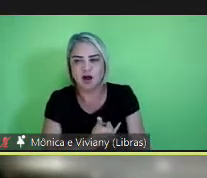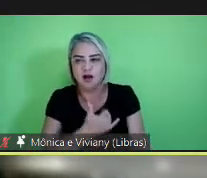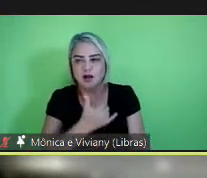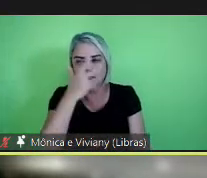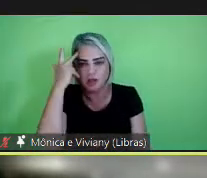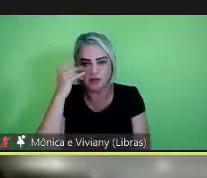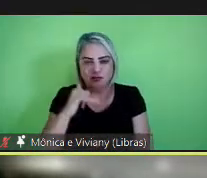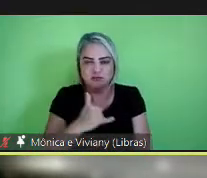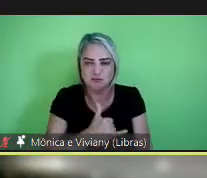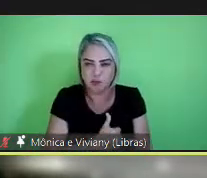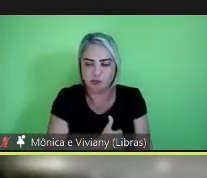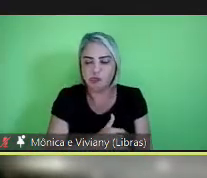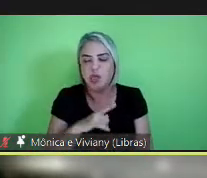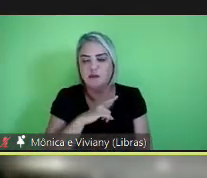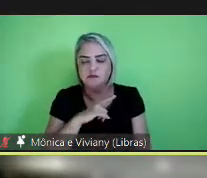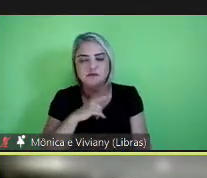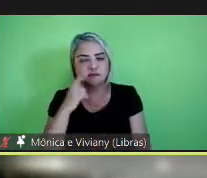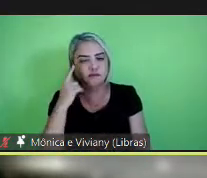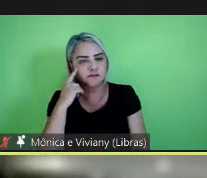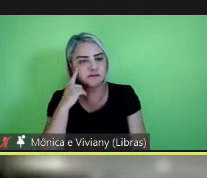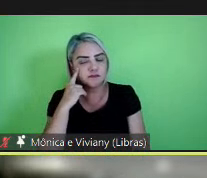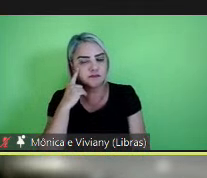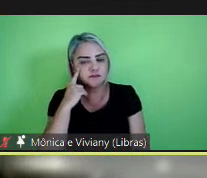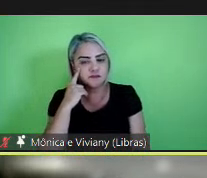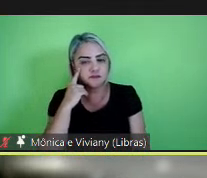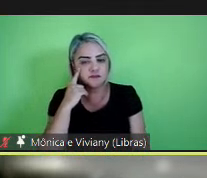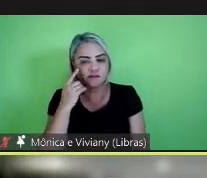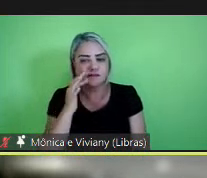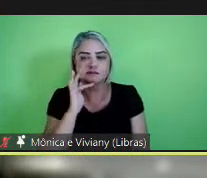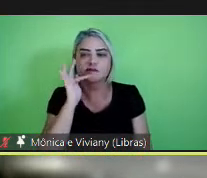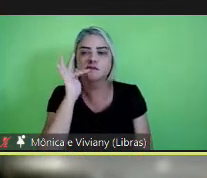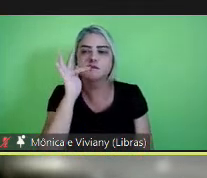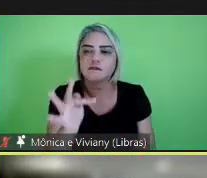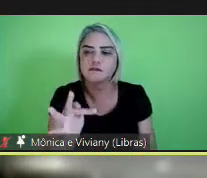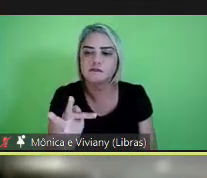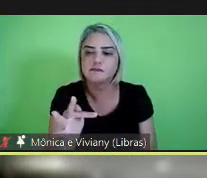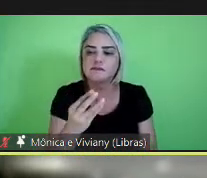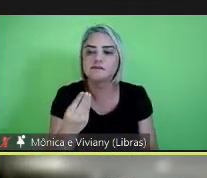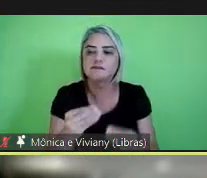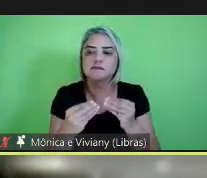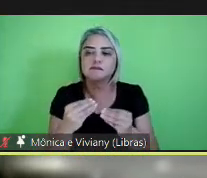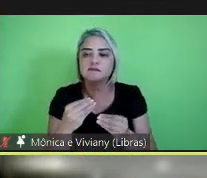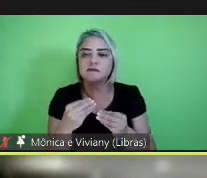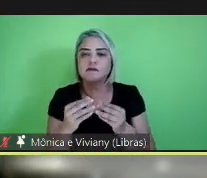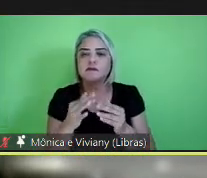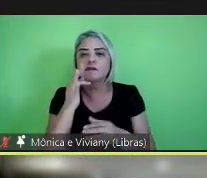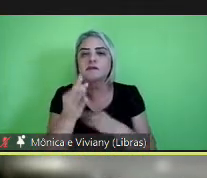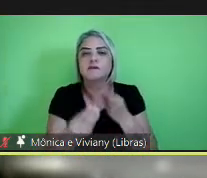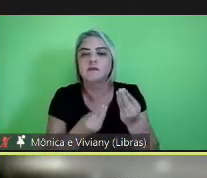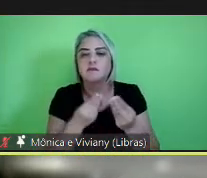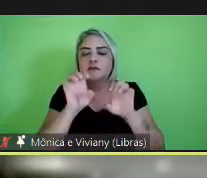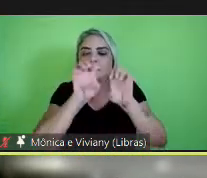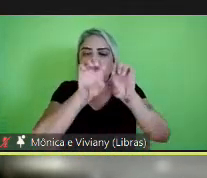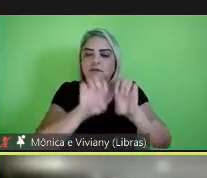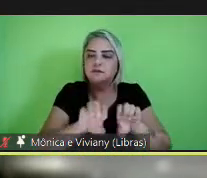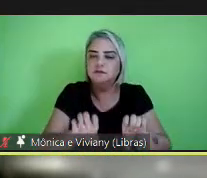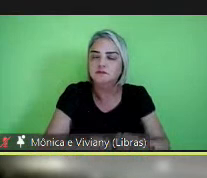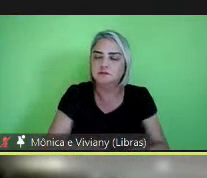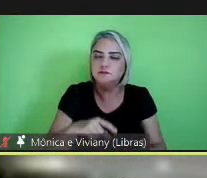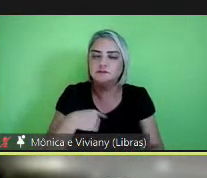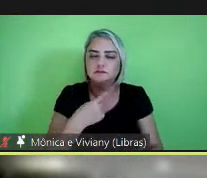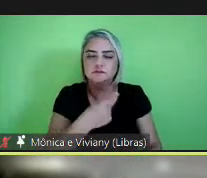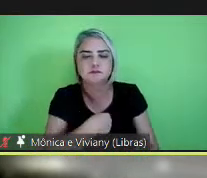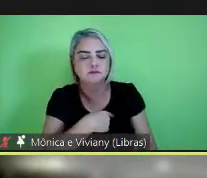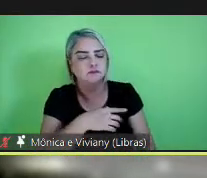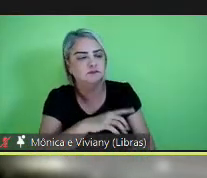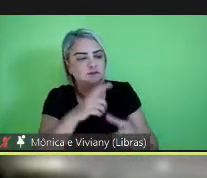the future generation that we're putting in place the structures so that our environments, whether that's the